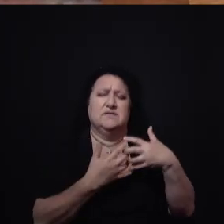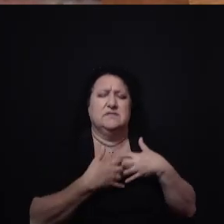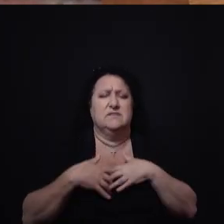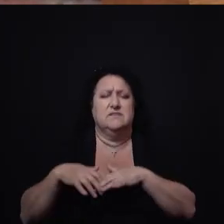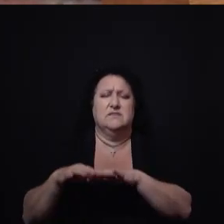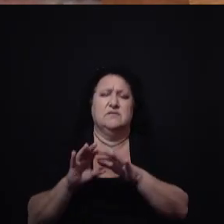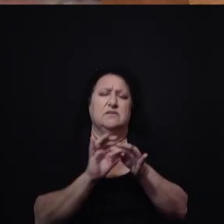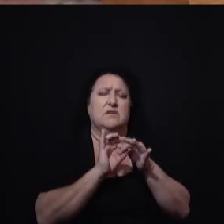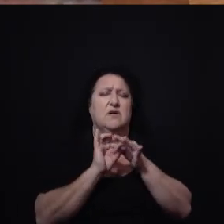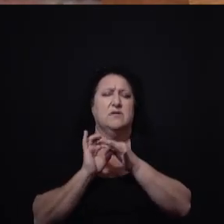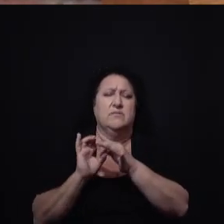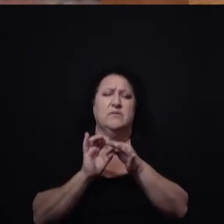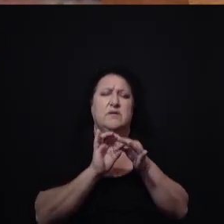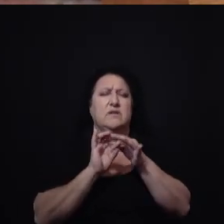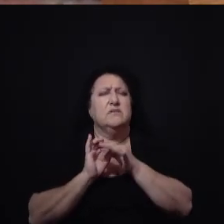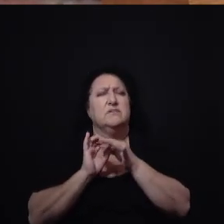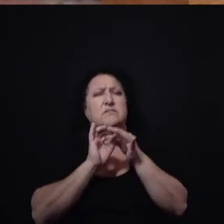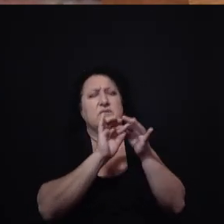Spirit.